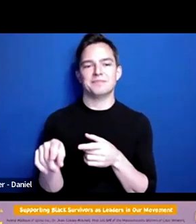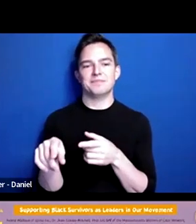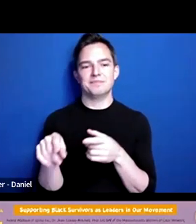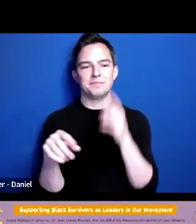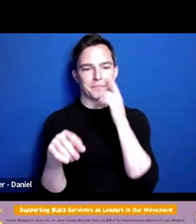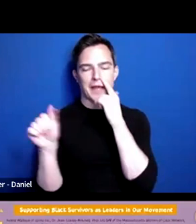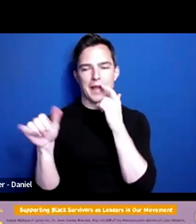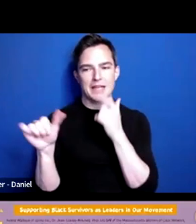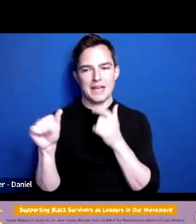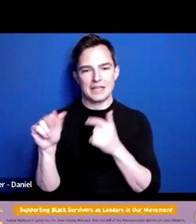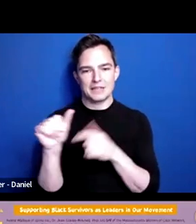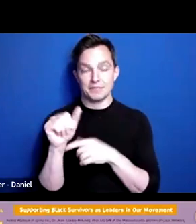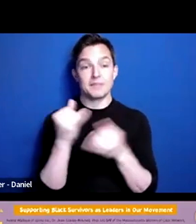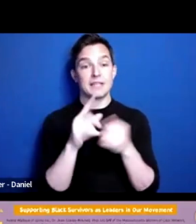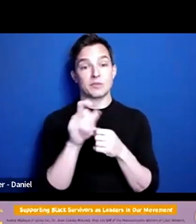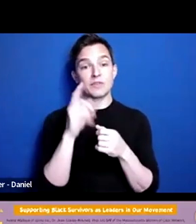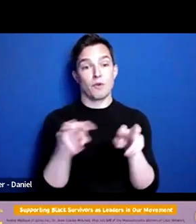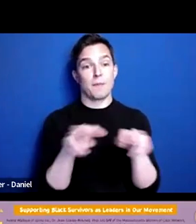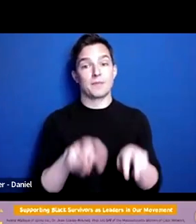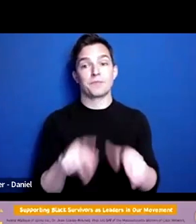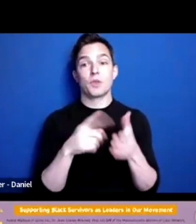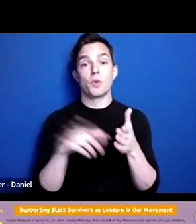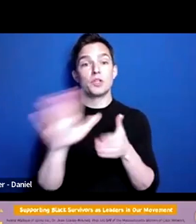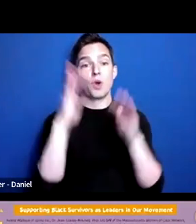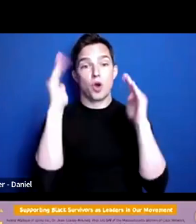our panelists is, what are your hopes for